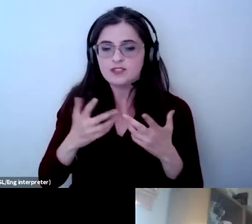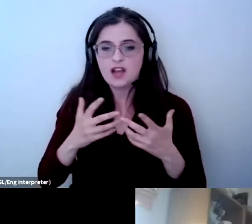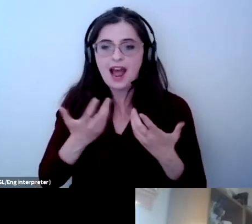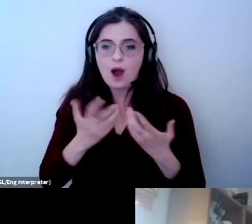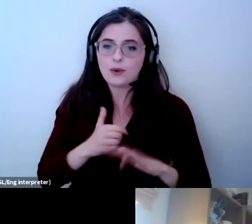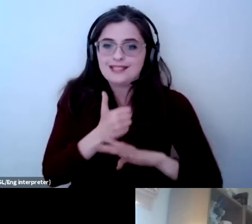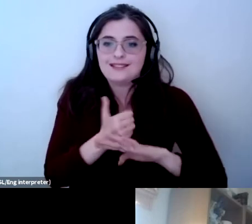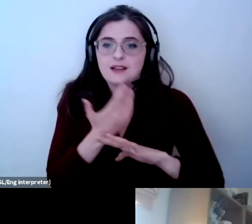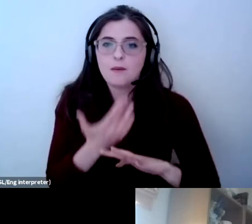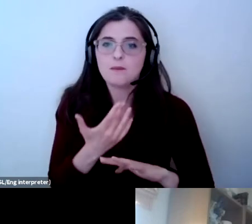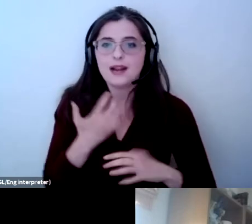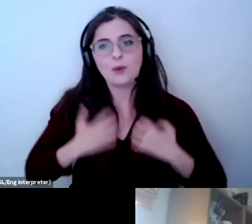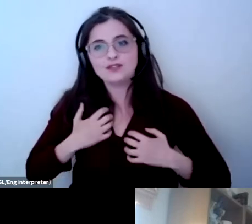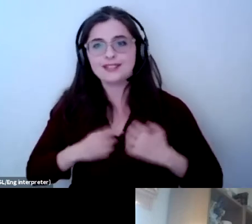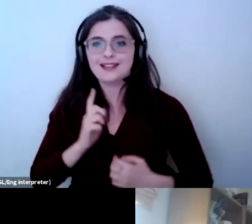this came.